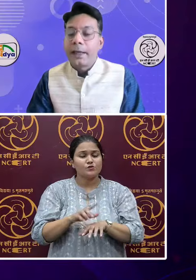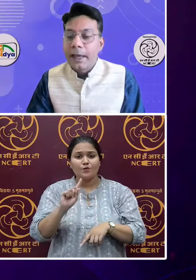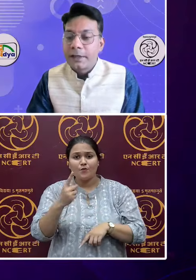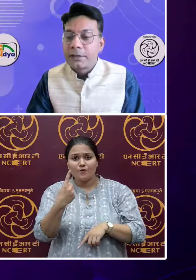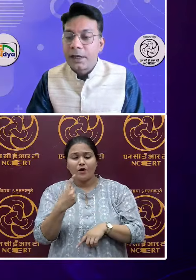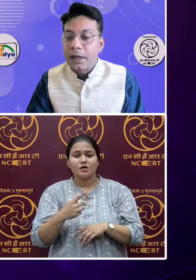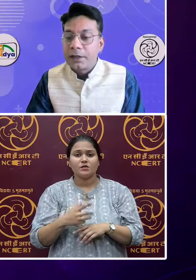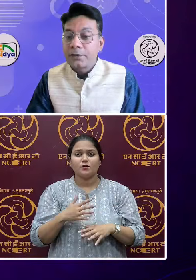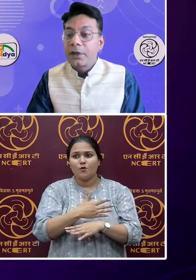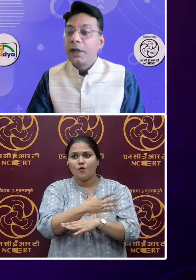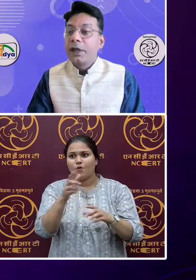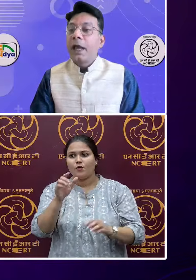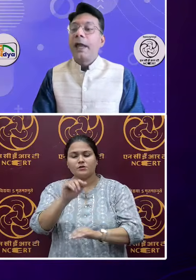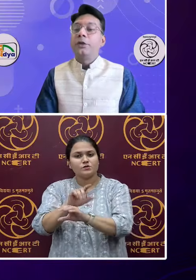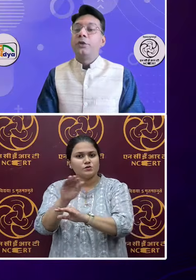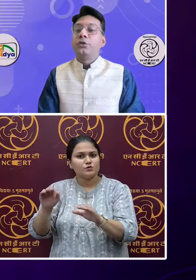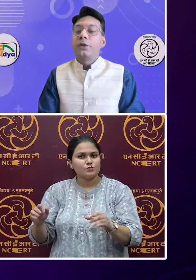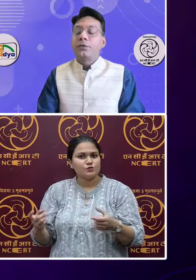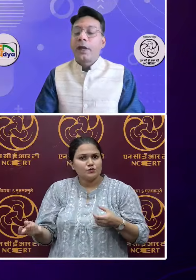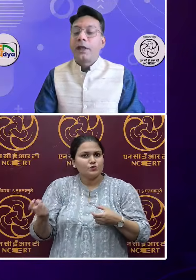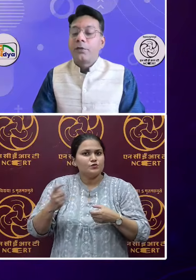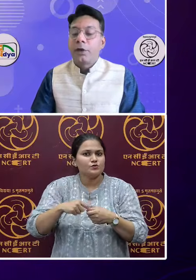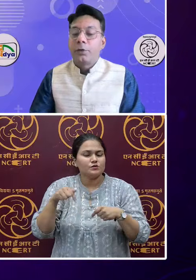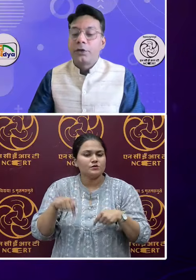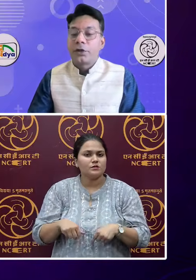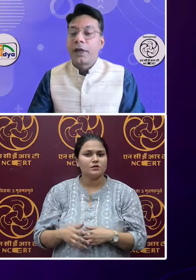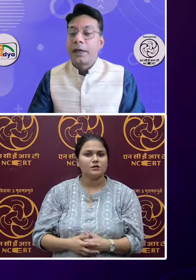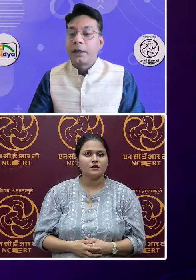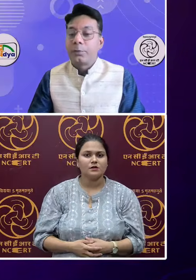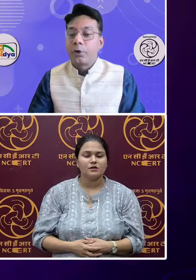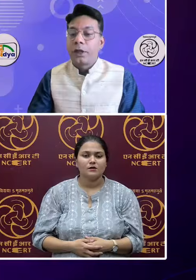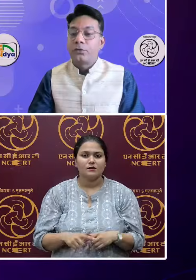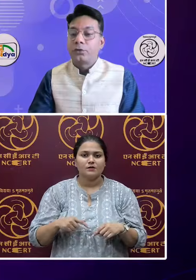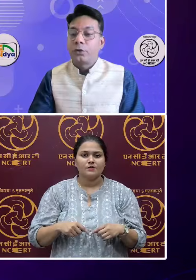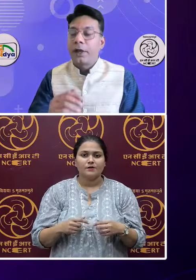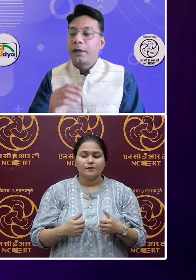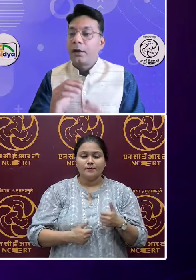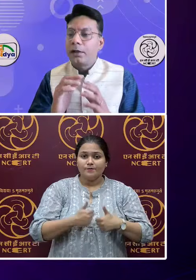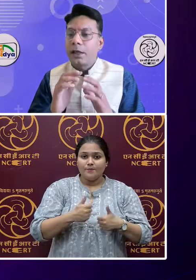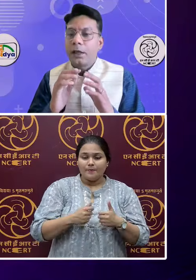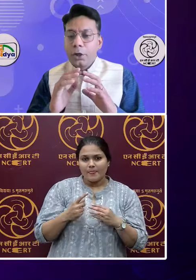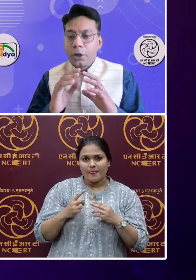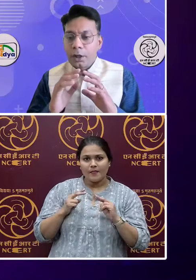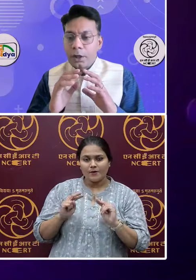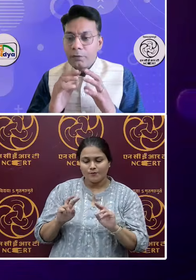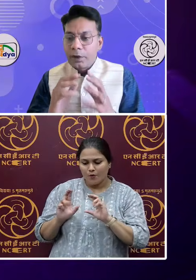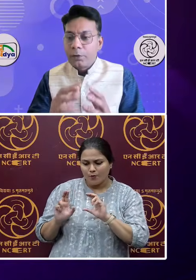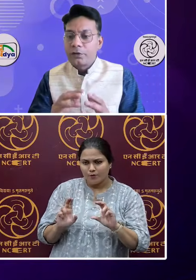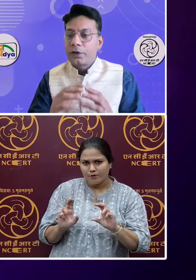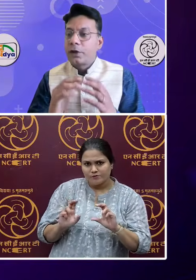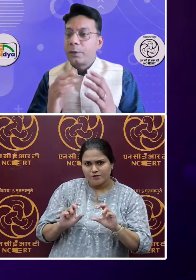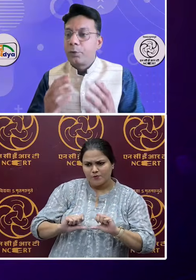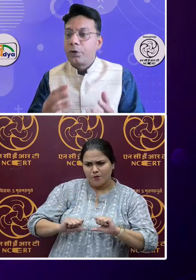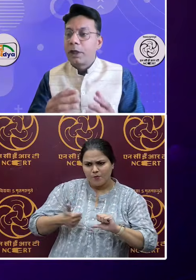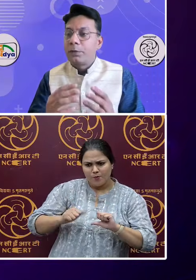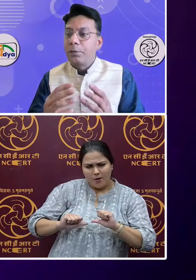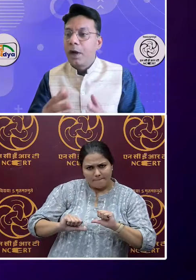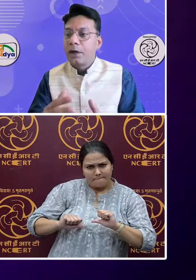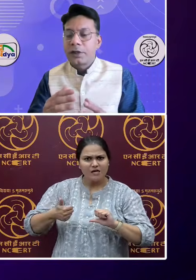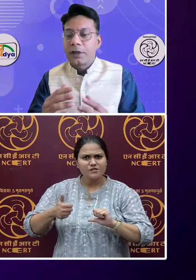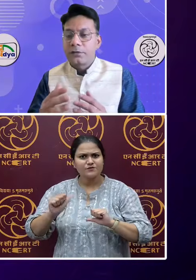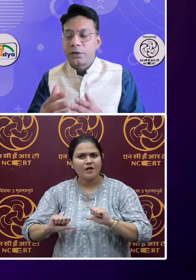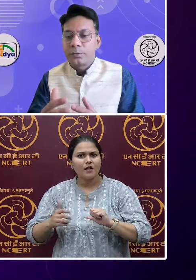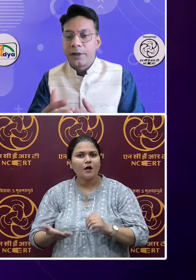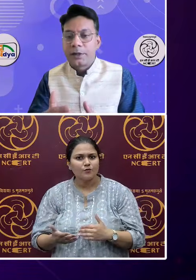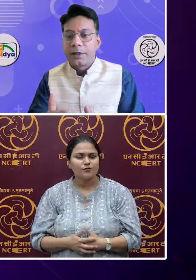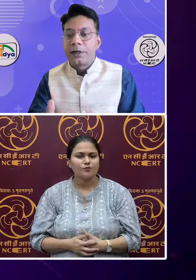to engage the learners, and unified evaluation and reporting, so that all the evaluation, reporting,